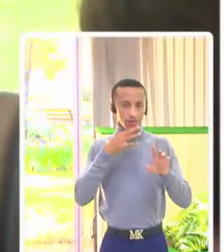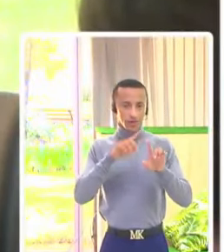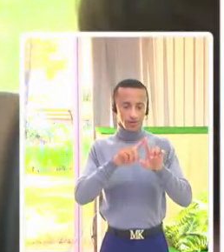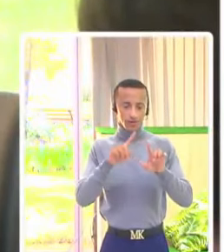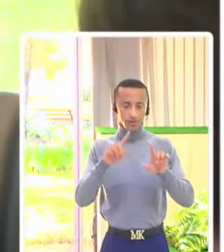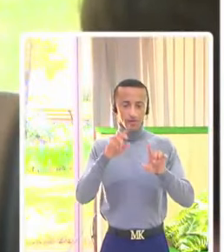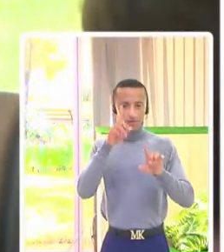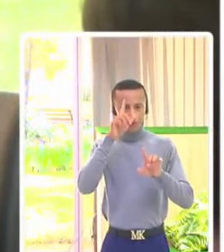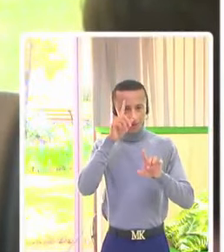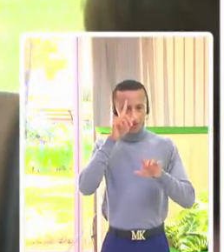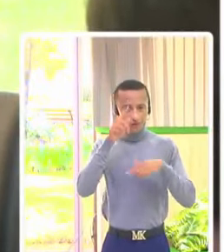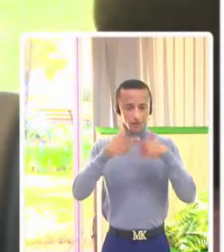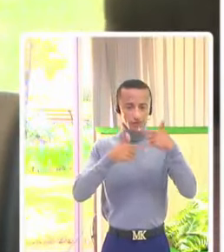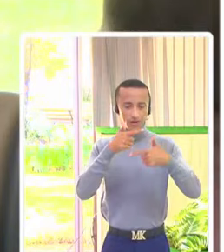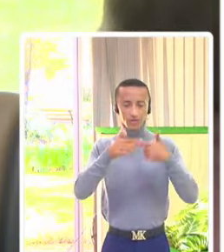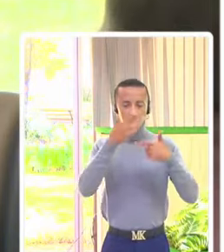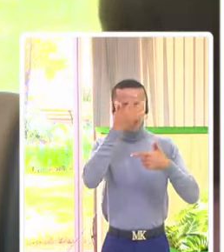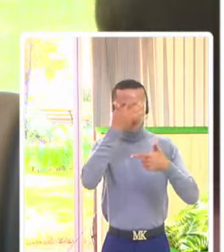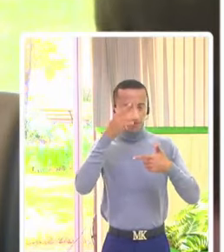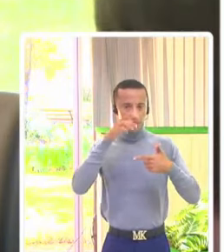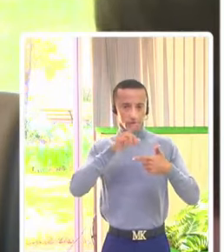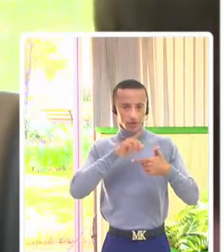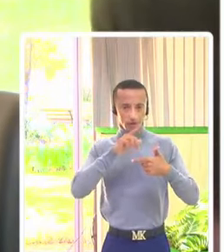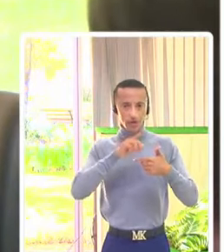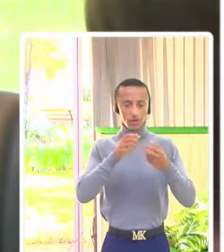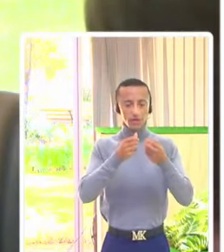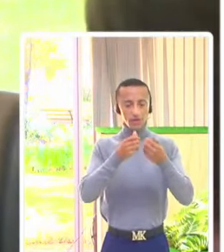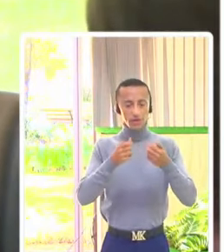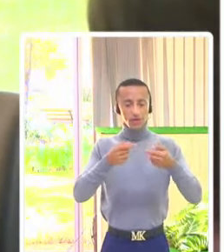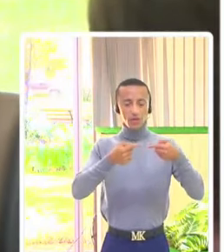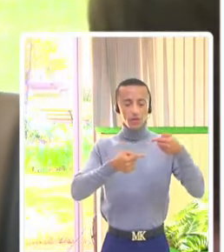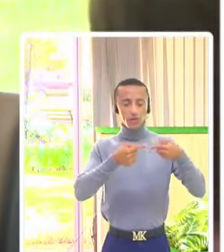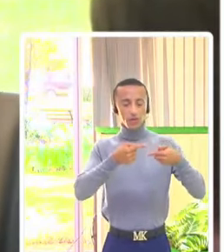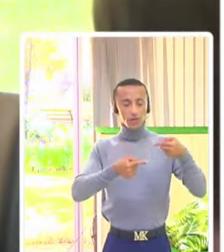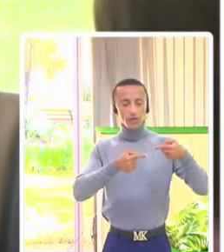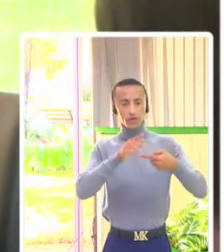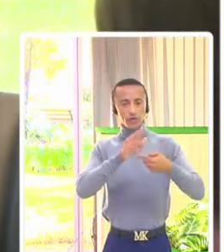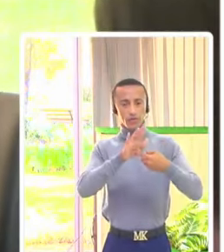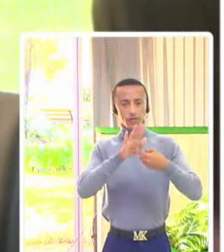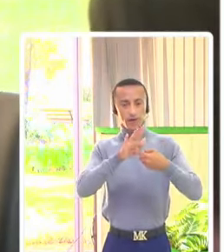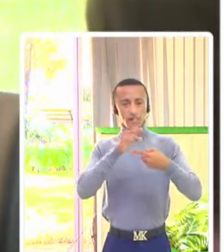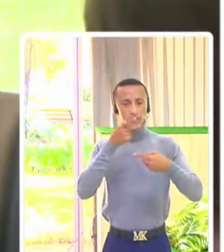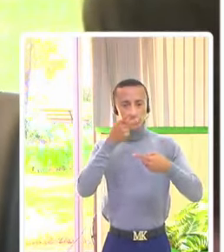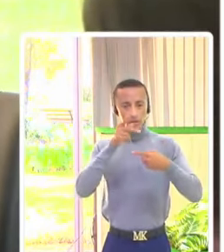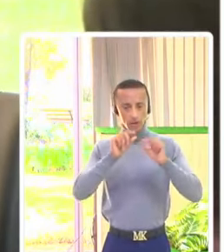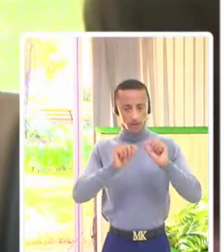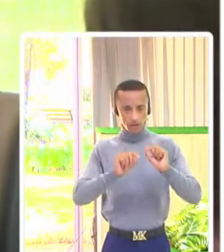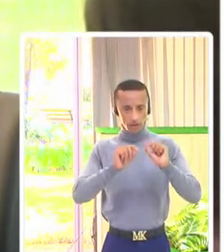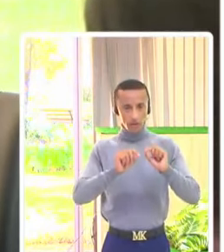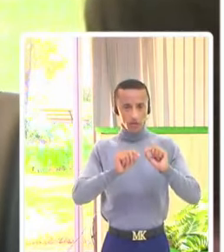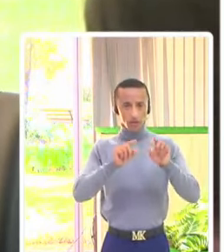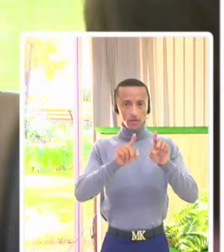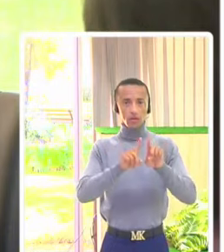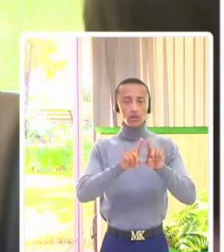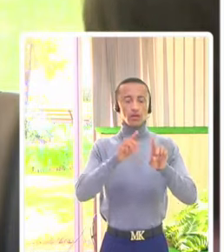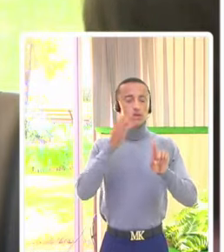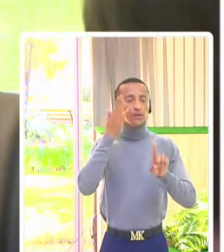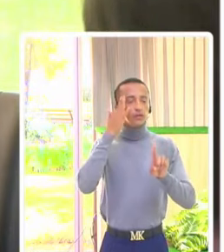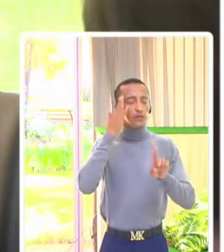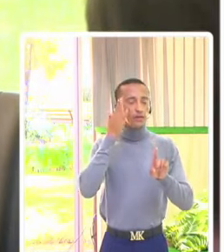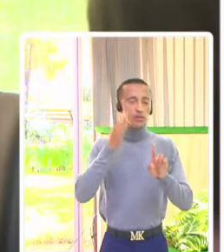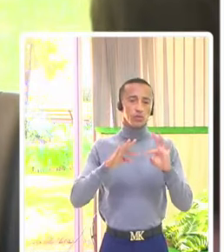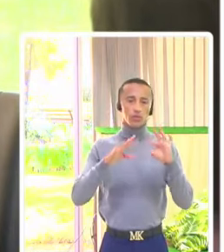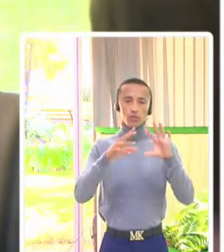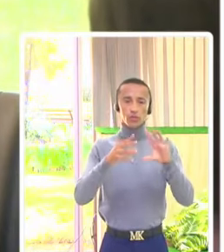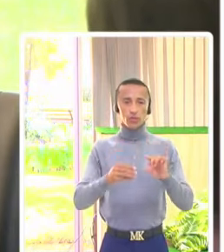political value. I'll give one interesting example of that. I don't know all the details. Anit actually probably knows more